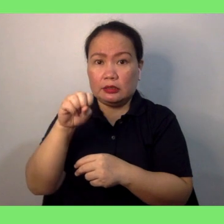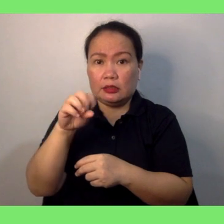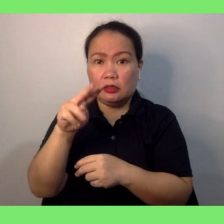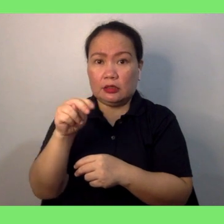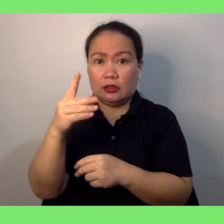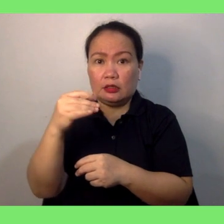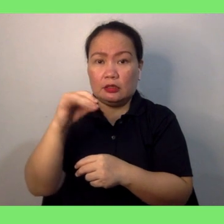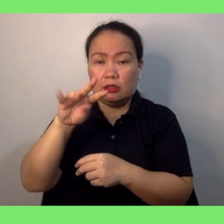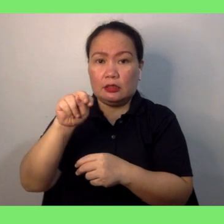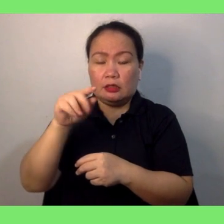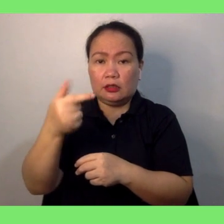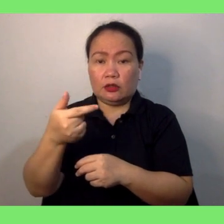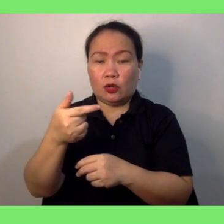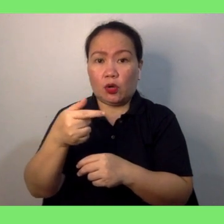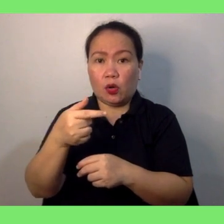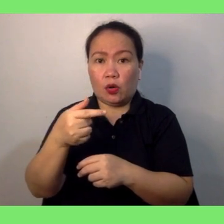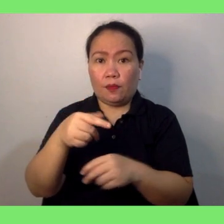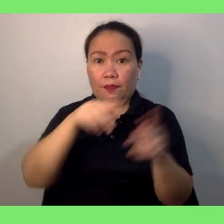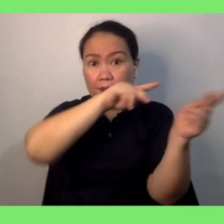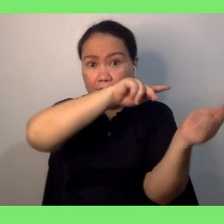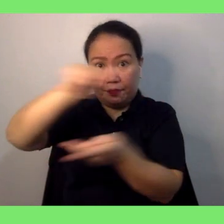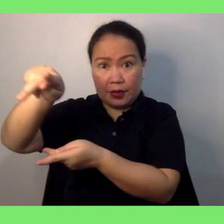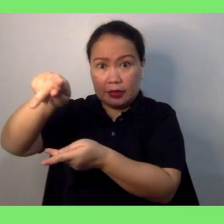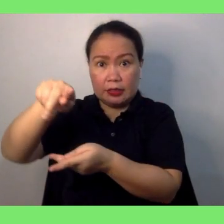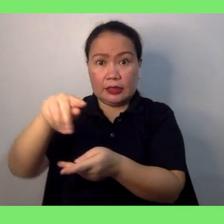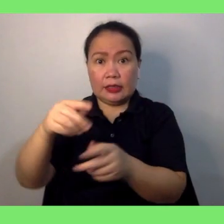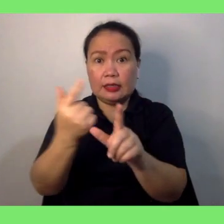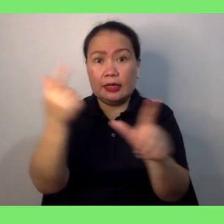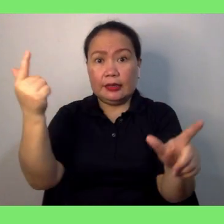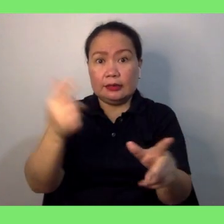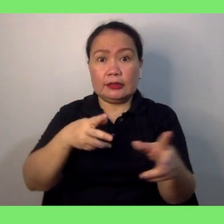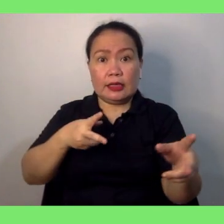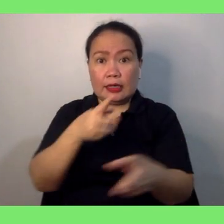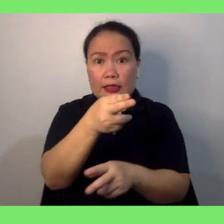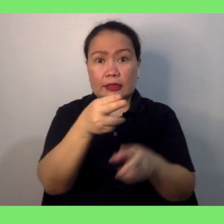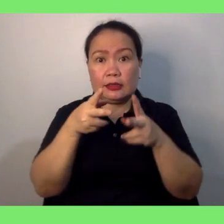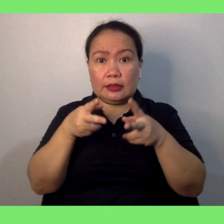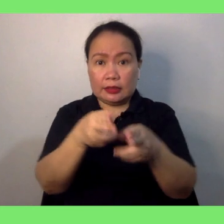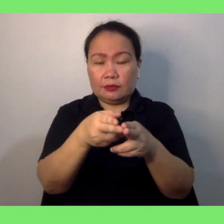ng parallel lines cut by transversal are congruent.